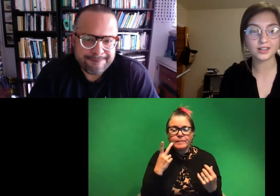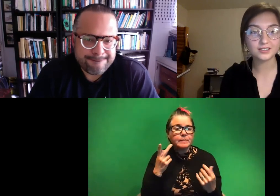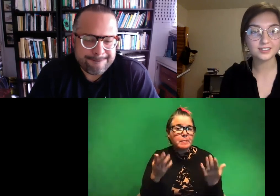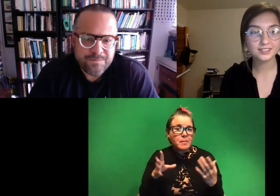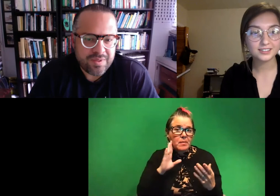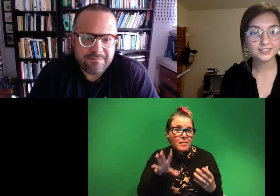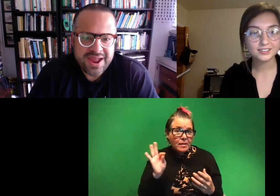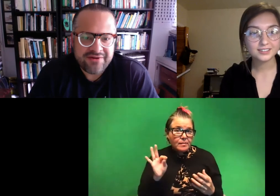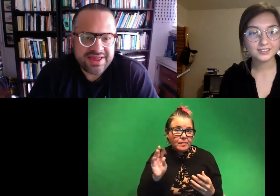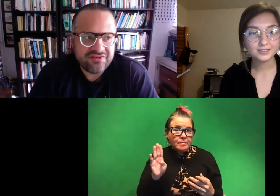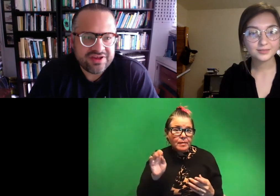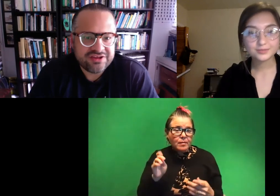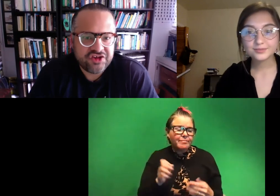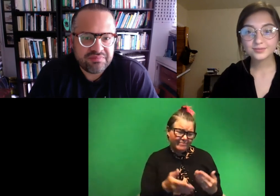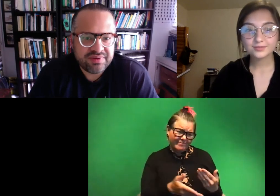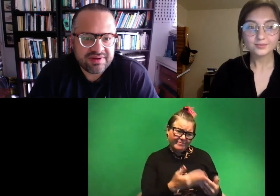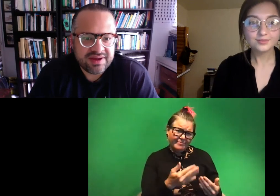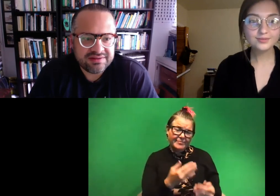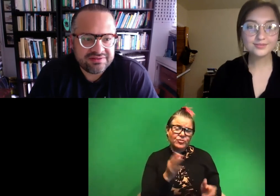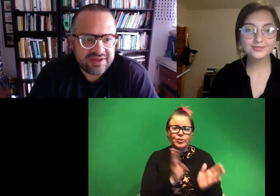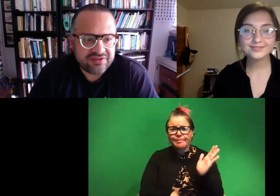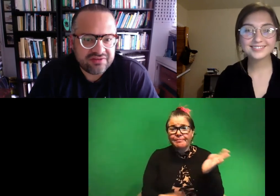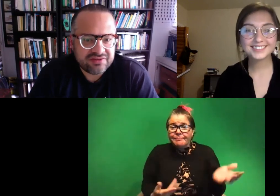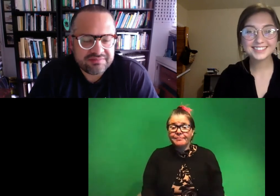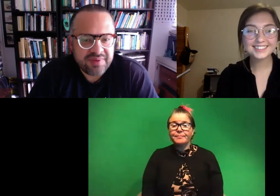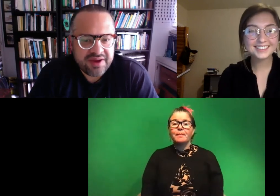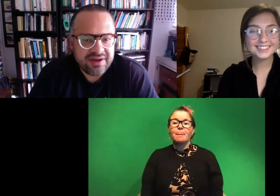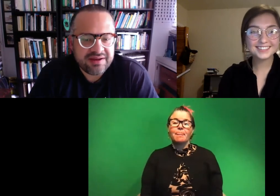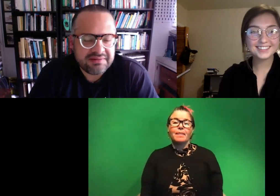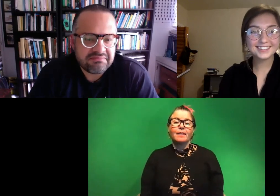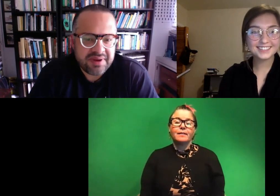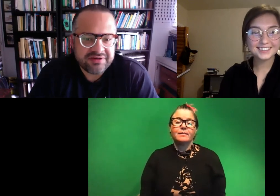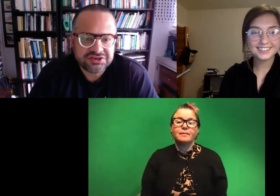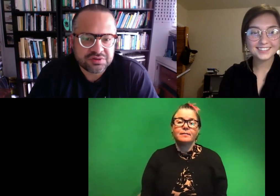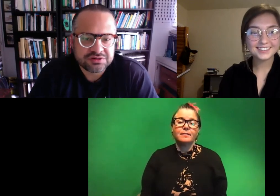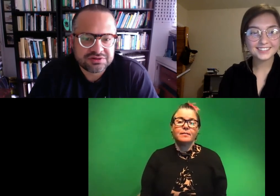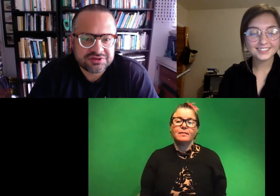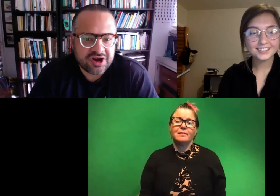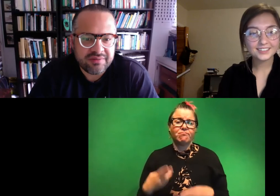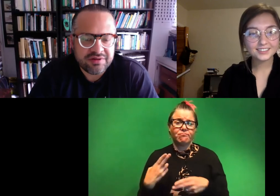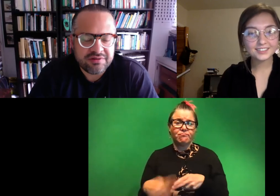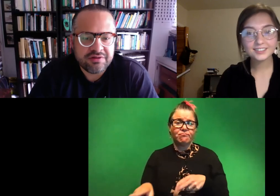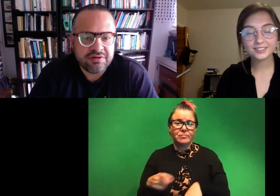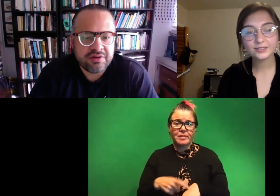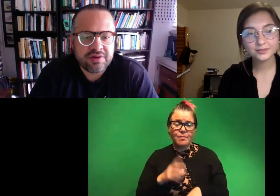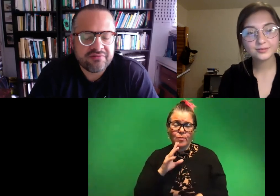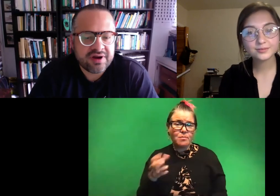beetles around. Very easy, cheap, and it takes very short time. You can find,